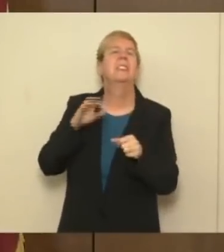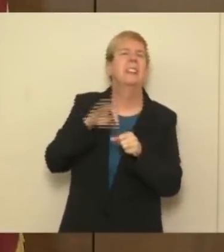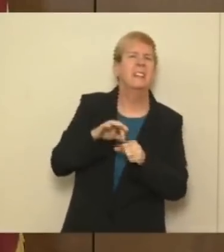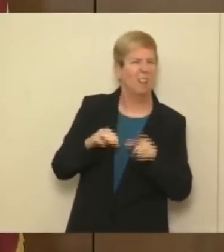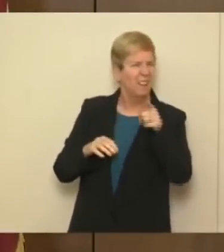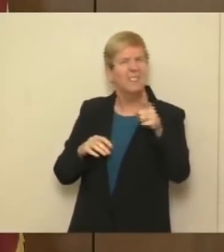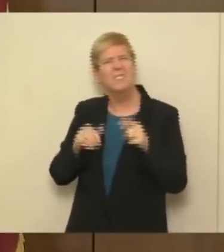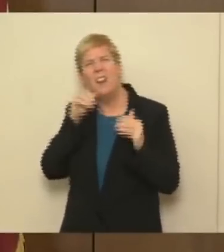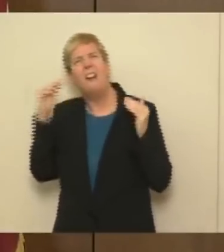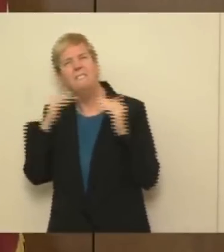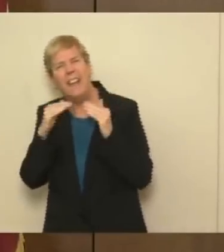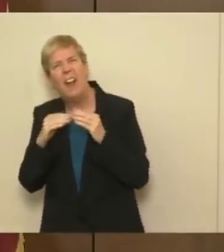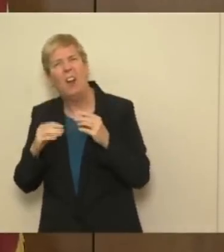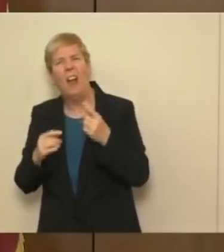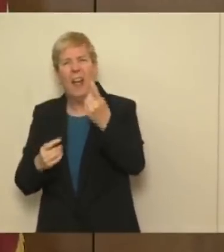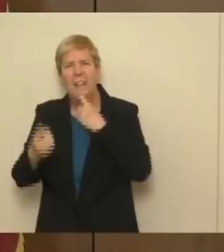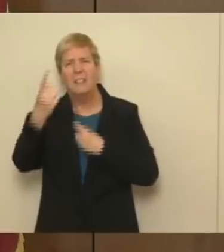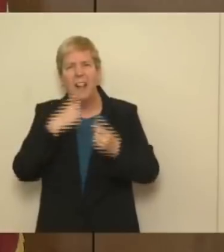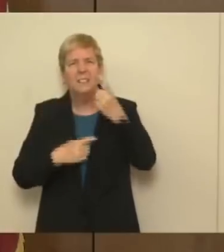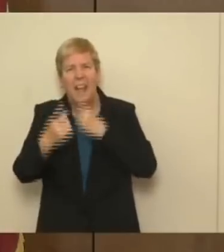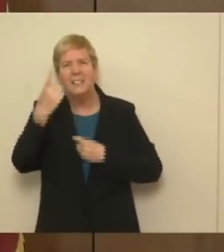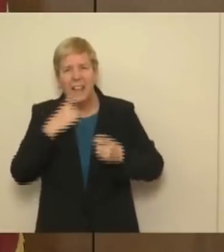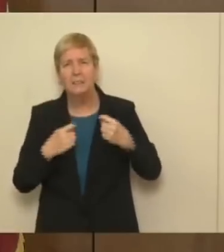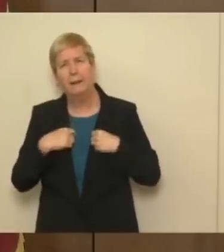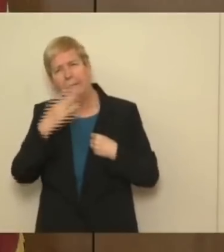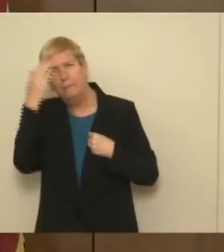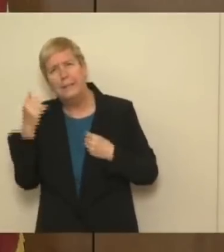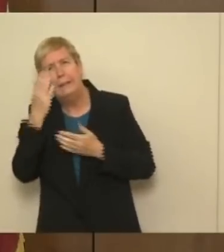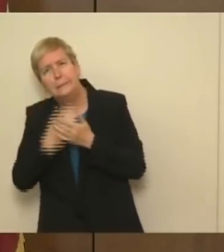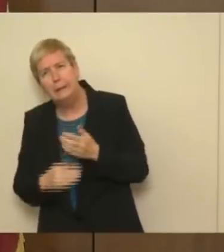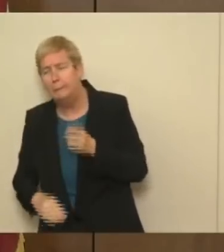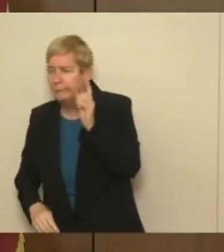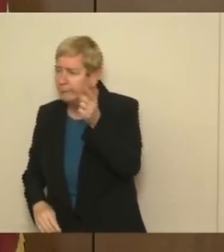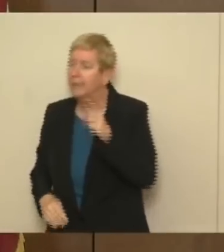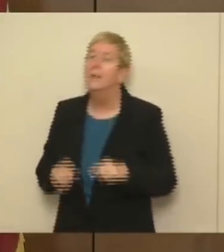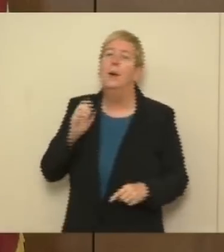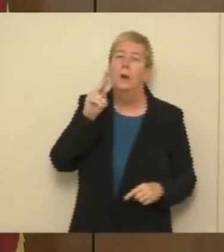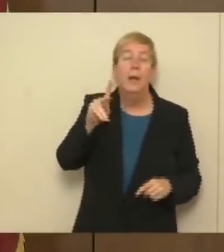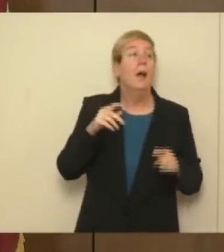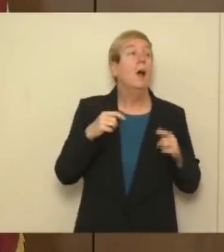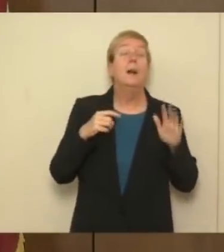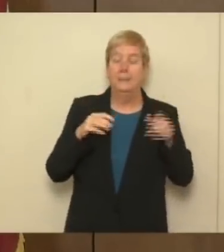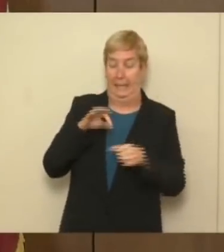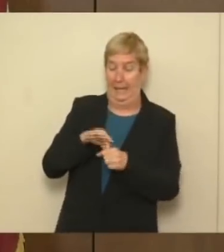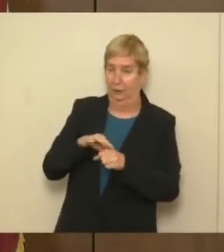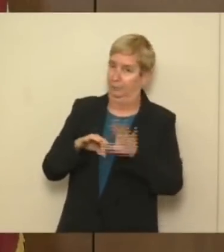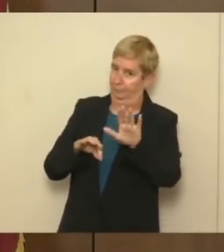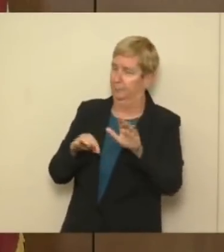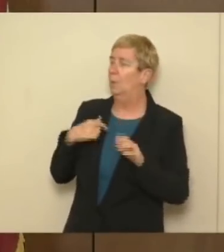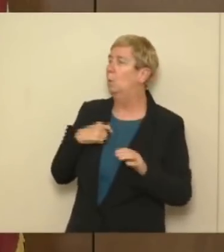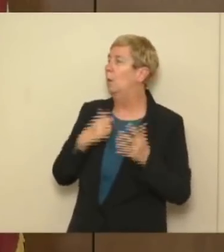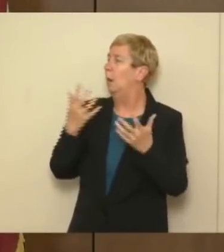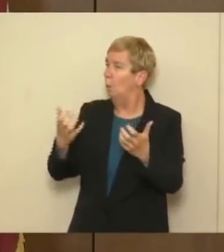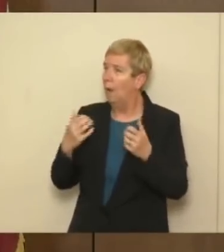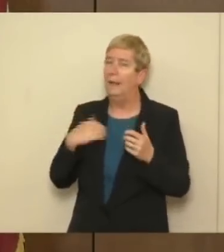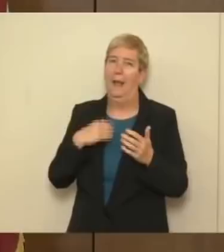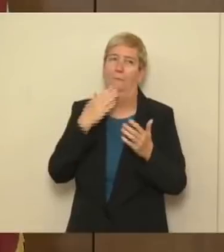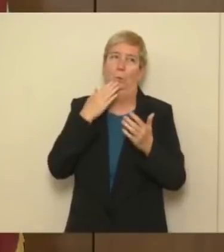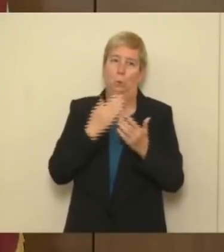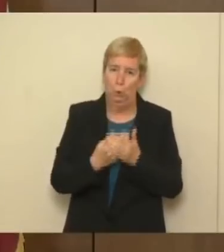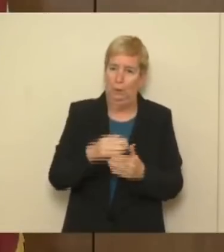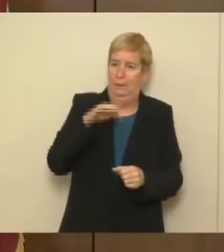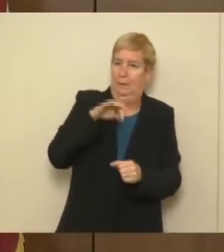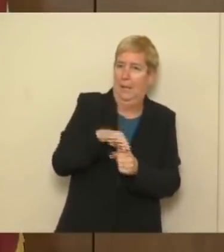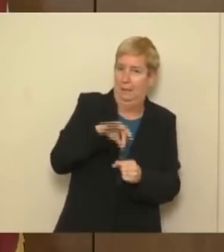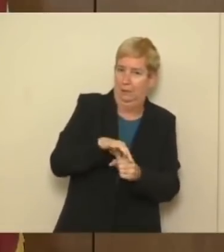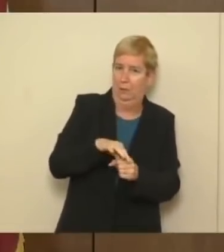ask me several questions at once. So yes, we want to make sure that we do productive voter turnout. And